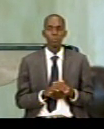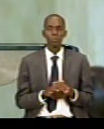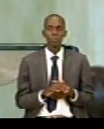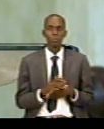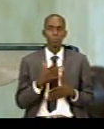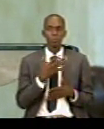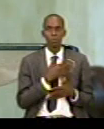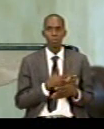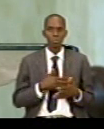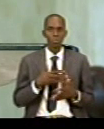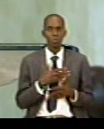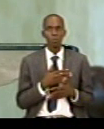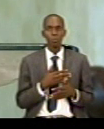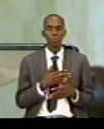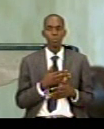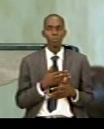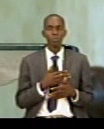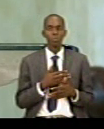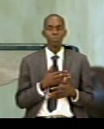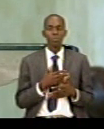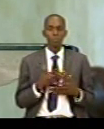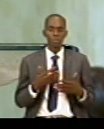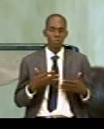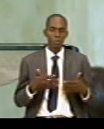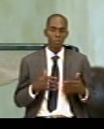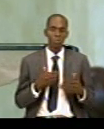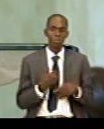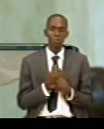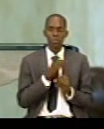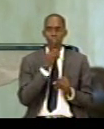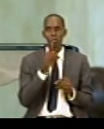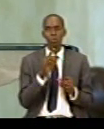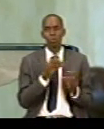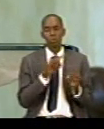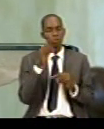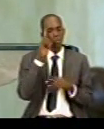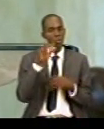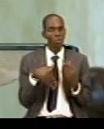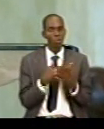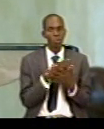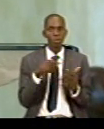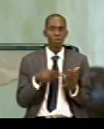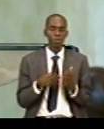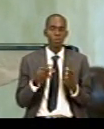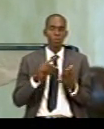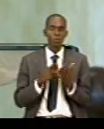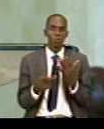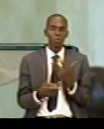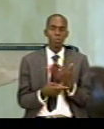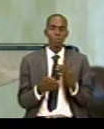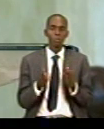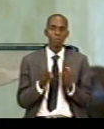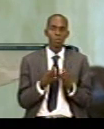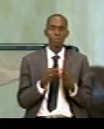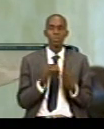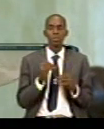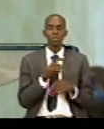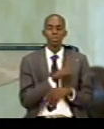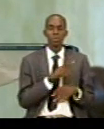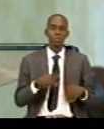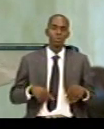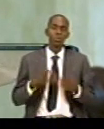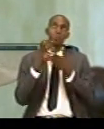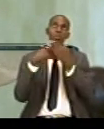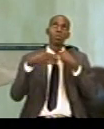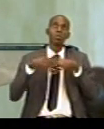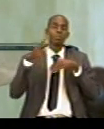Please don't miss any of these meetings. And as you attend, the great God of heaven will continue to shower his blessings